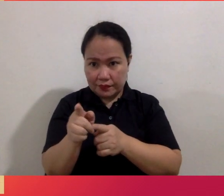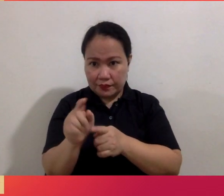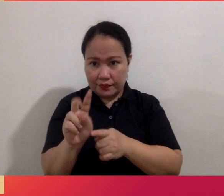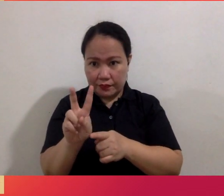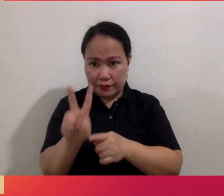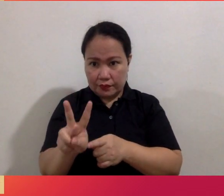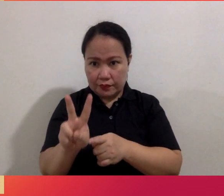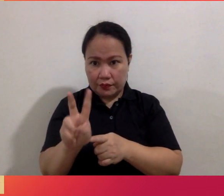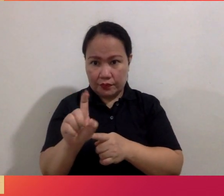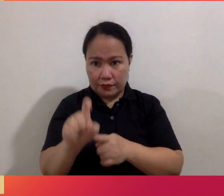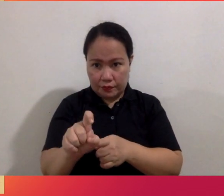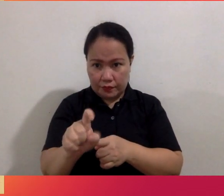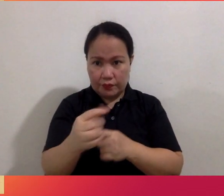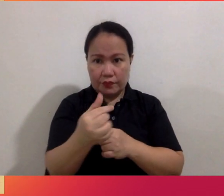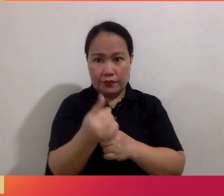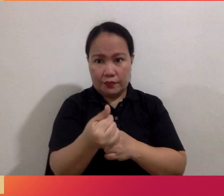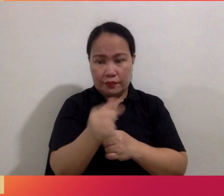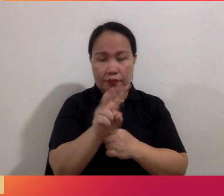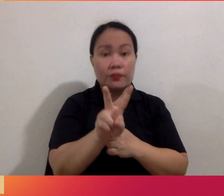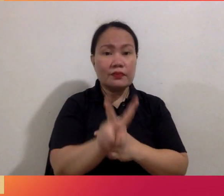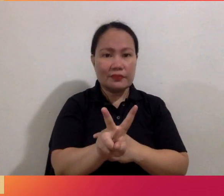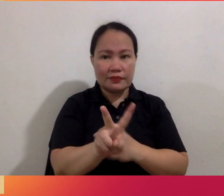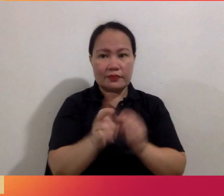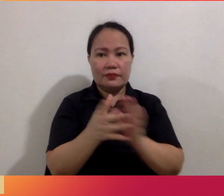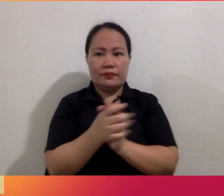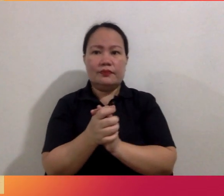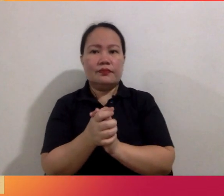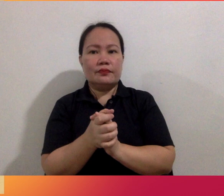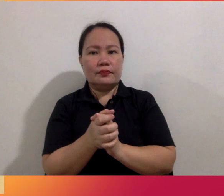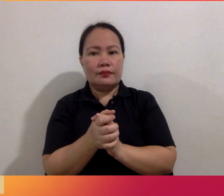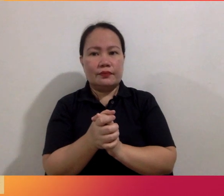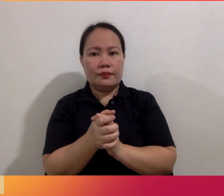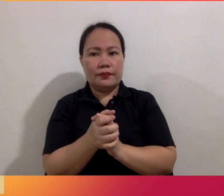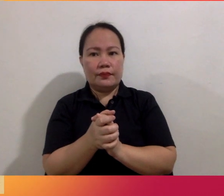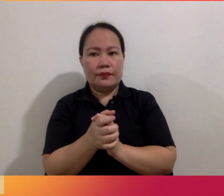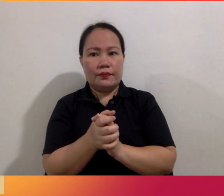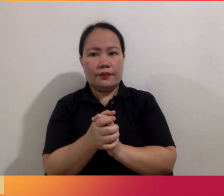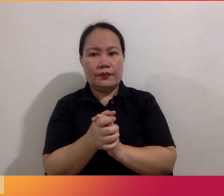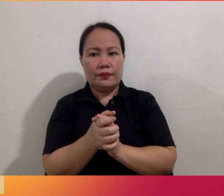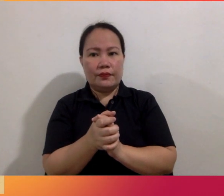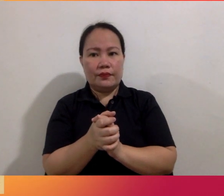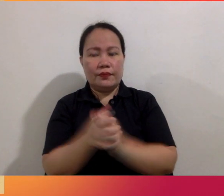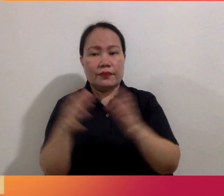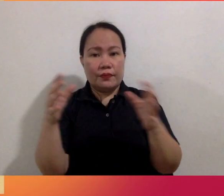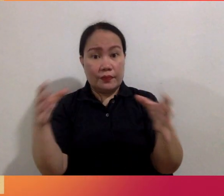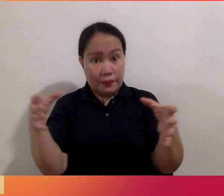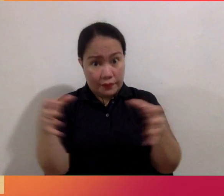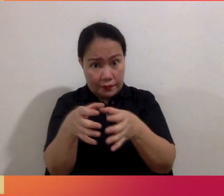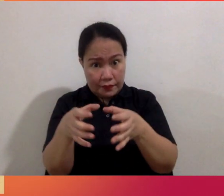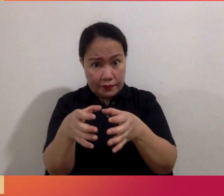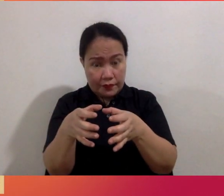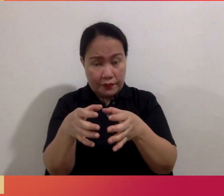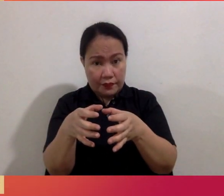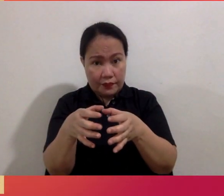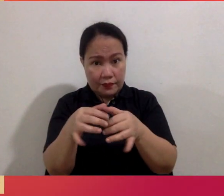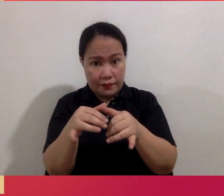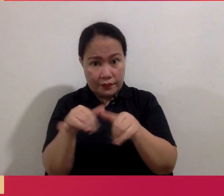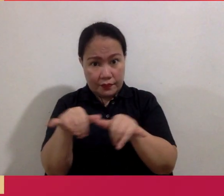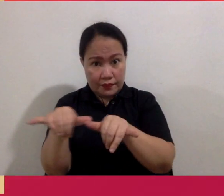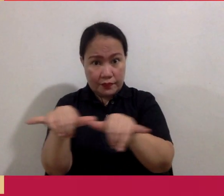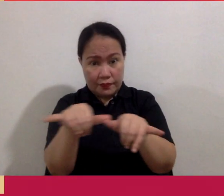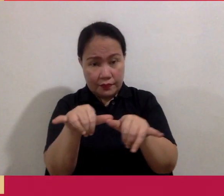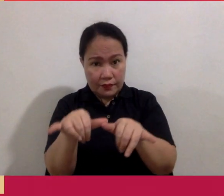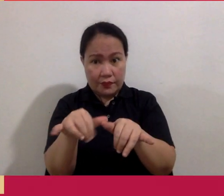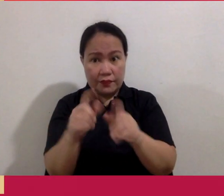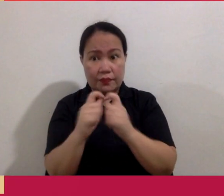2 times x plus 1. The answer is 2x plus 2. So, combine the similar terms in